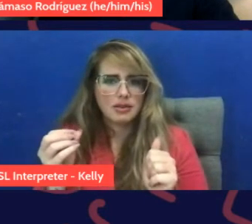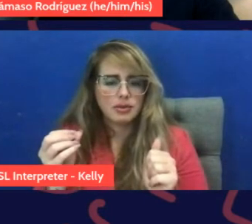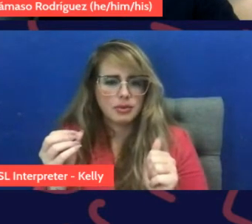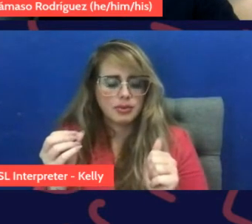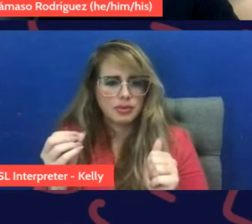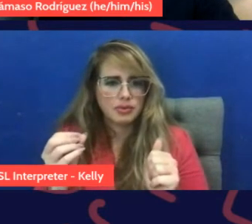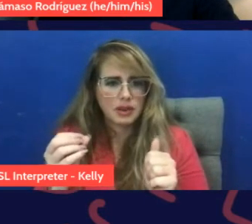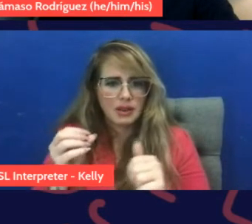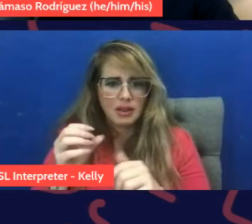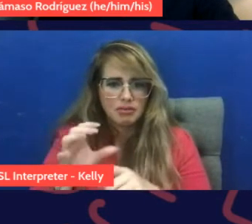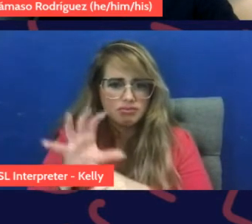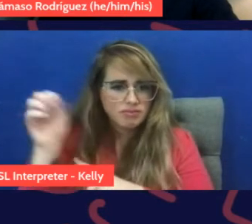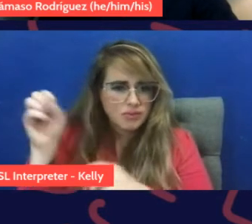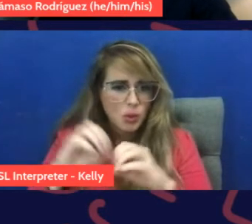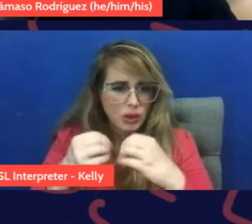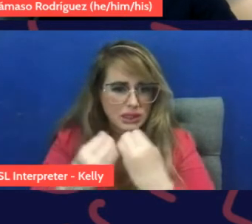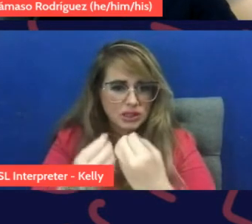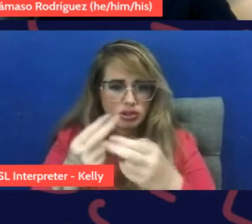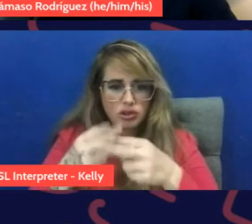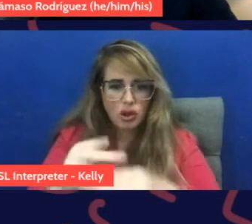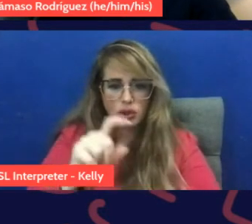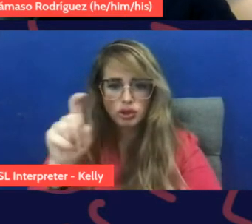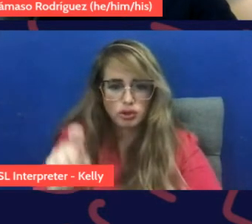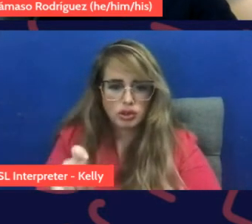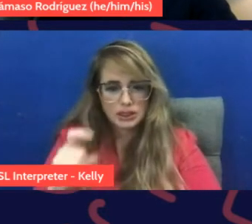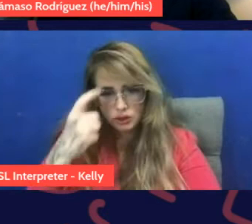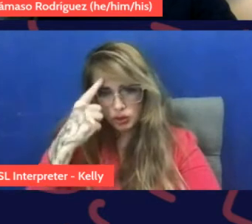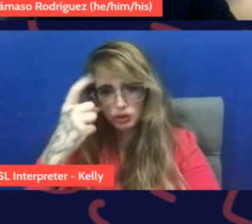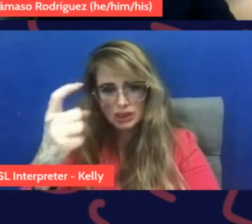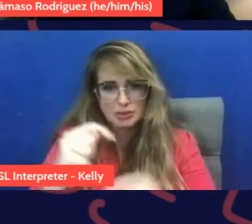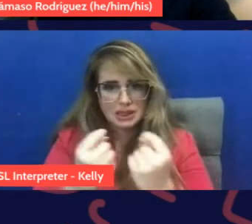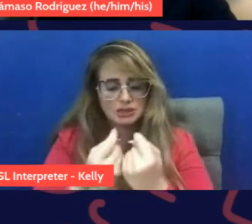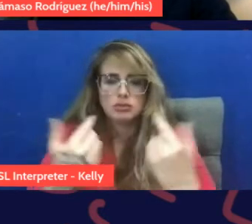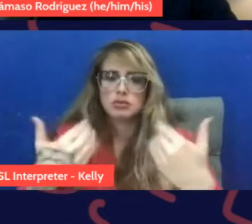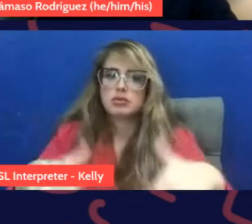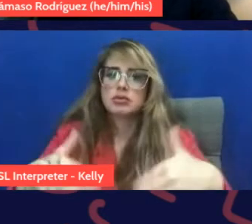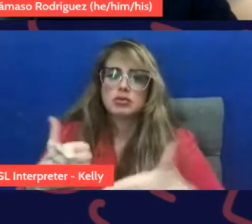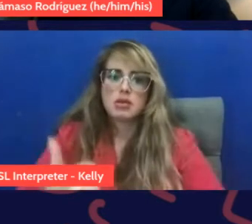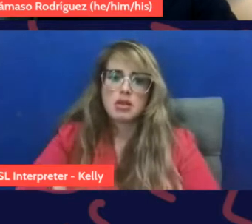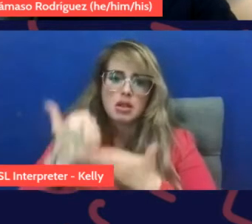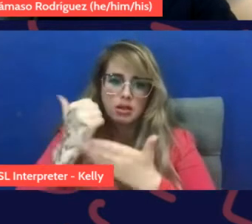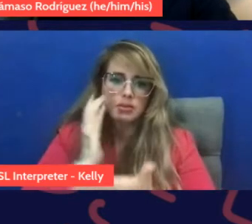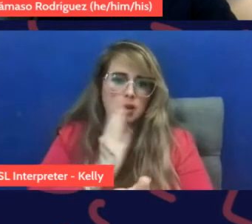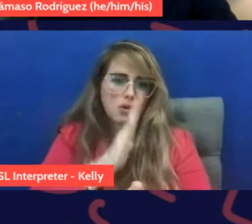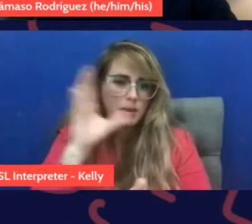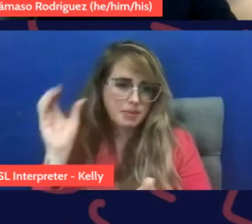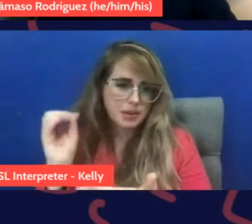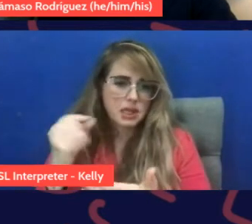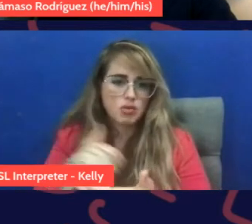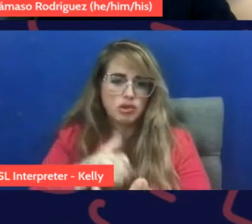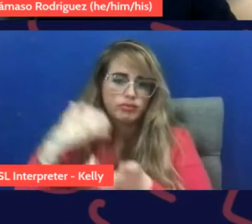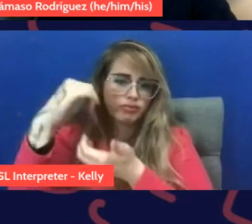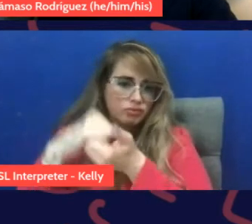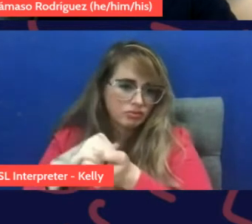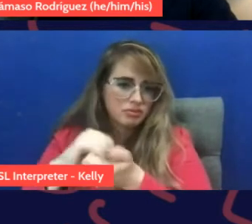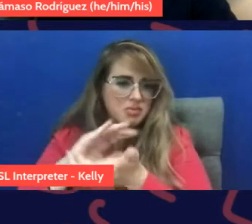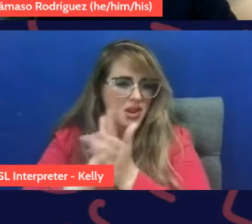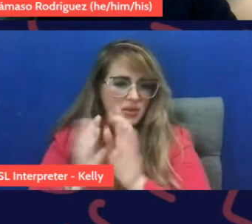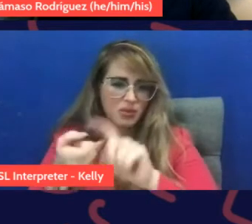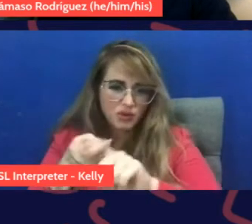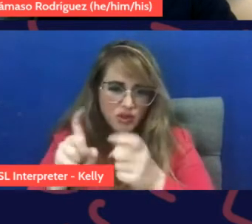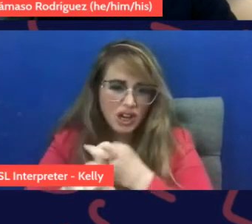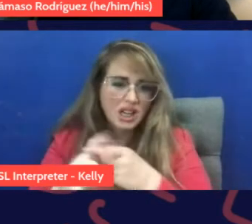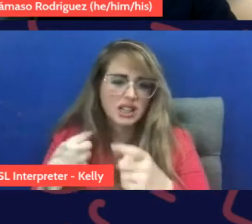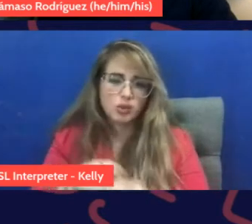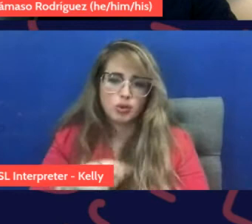the phenomenal organization North Texas Dream Team was a big supporter of our company, and we became friends with them. And so we used to